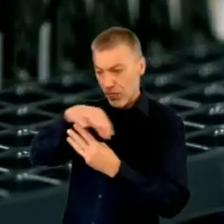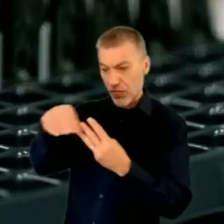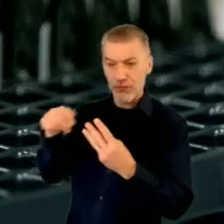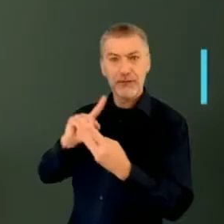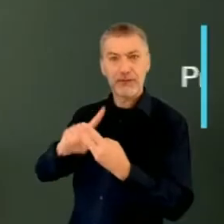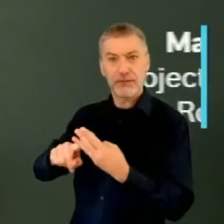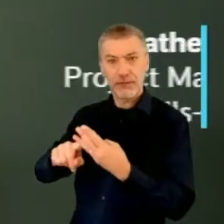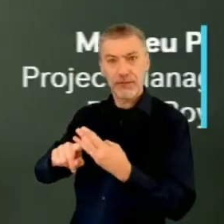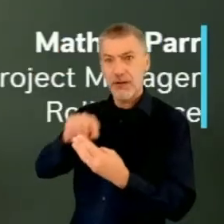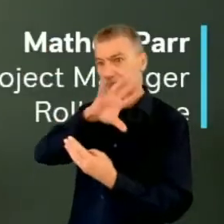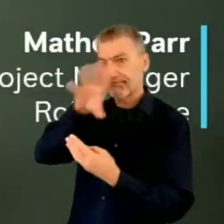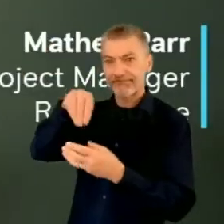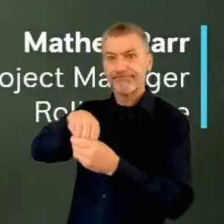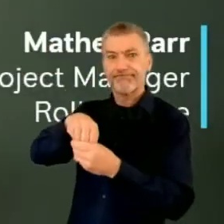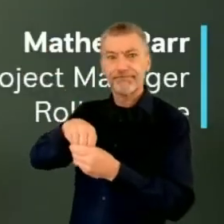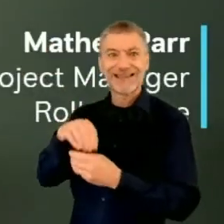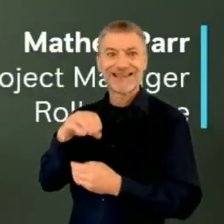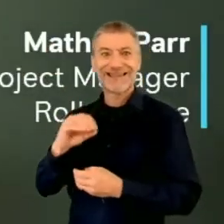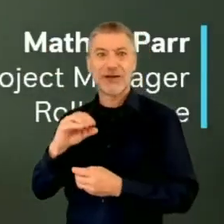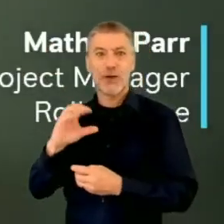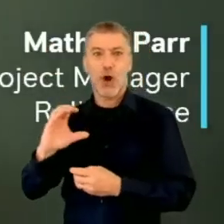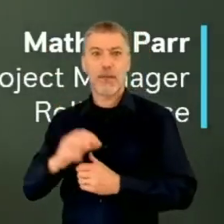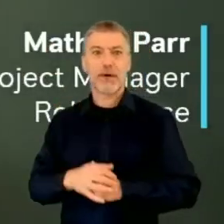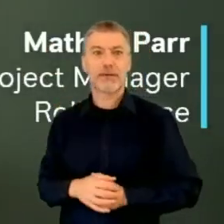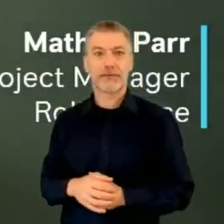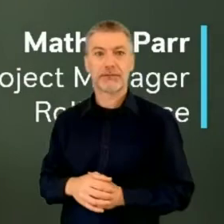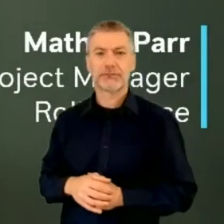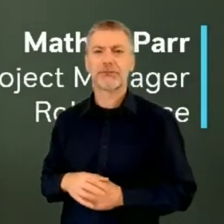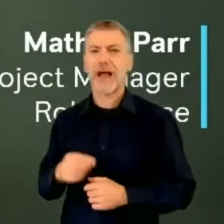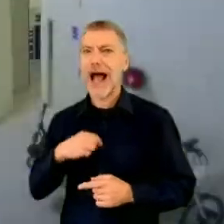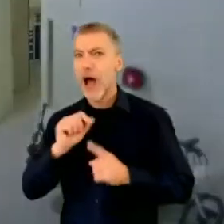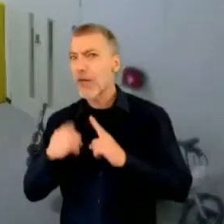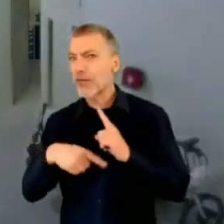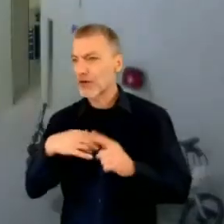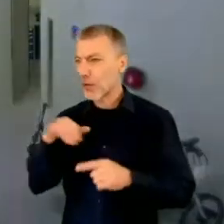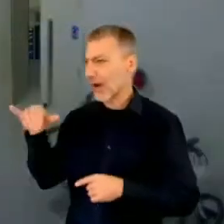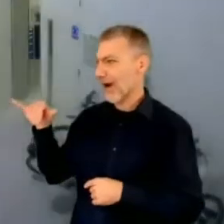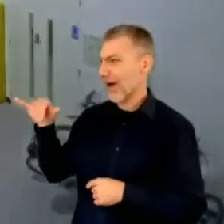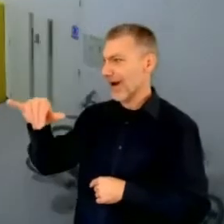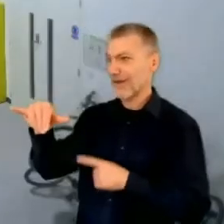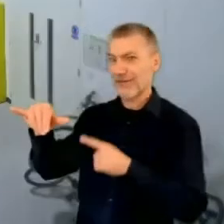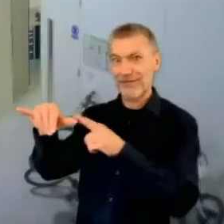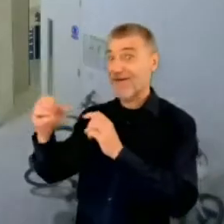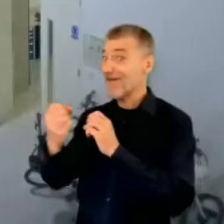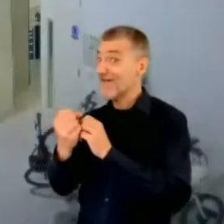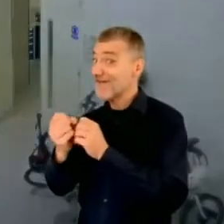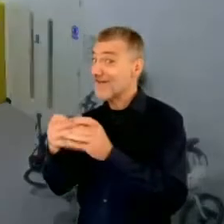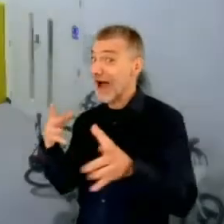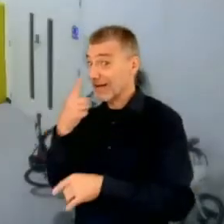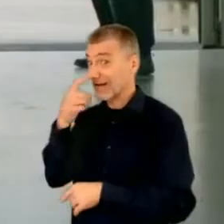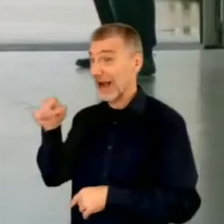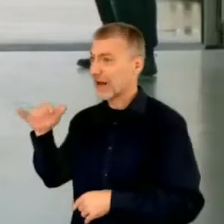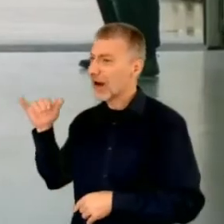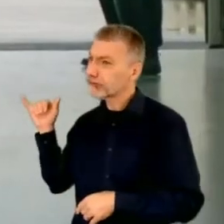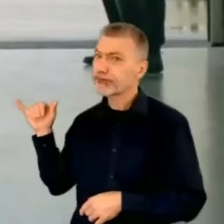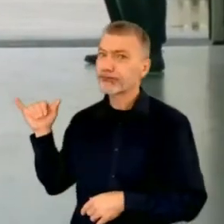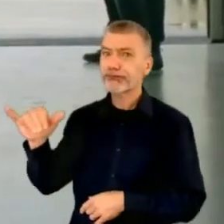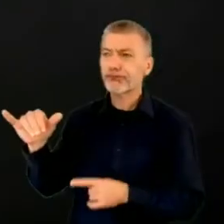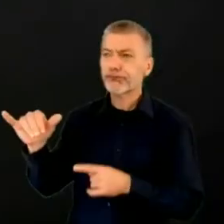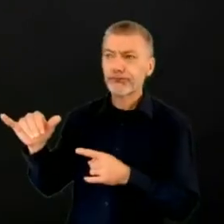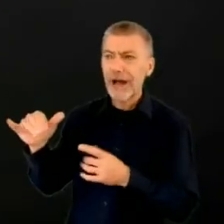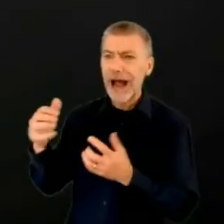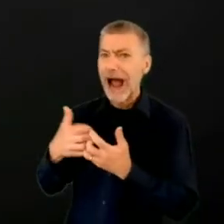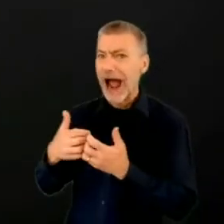carbon. The project that we're undertaking is all about making a plane go very, very fast. And as part of that, we're investing in new